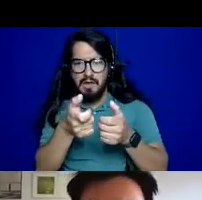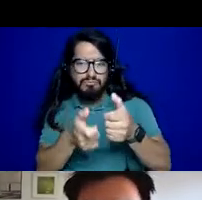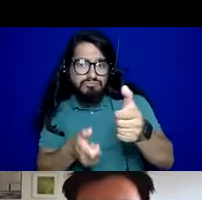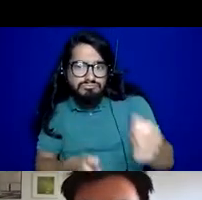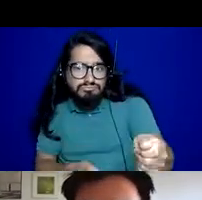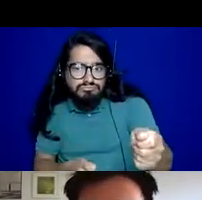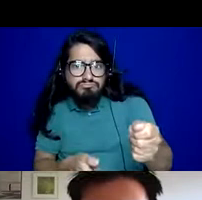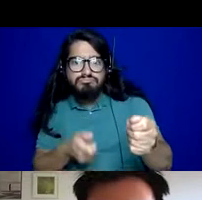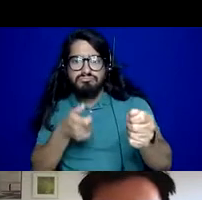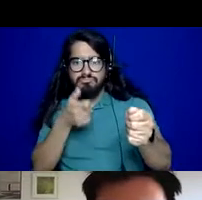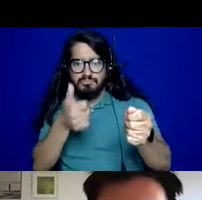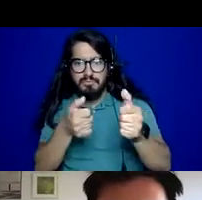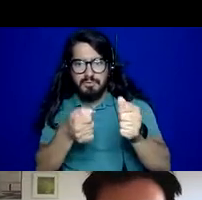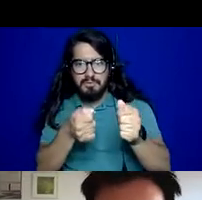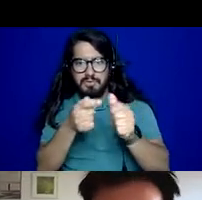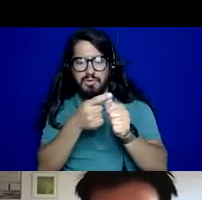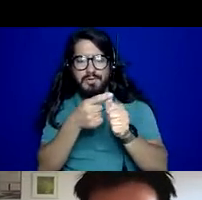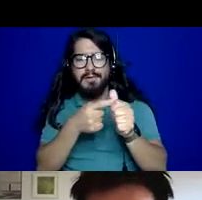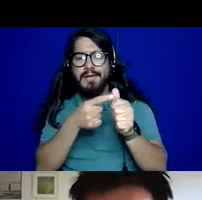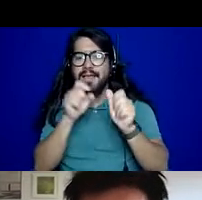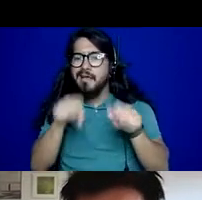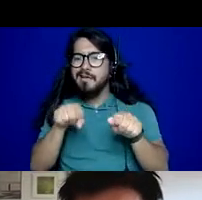something about as big as your finger.